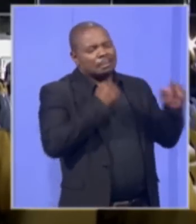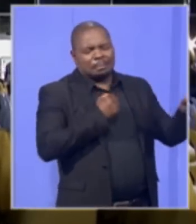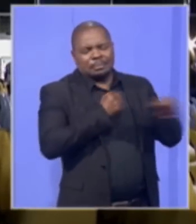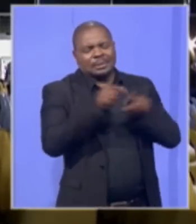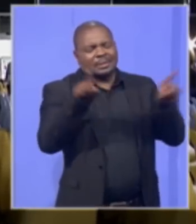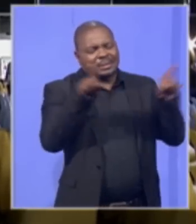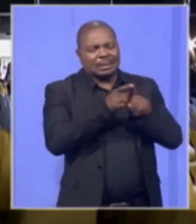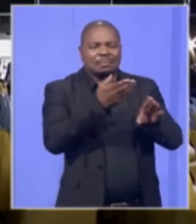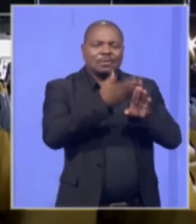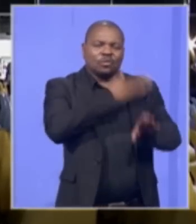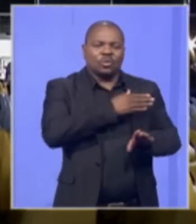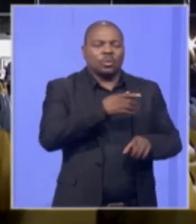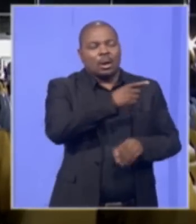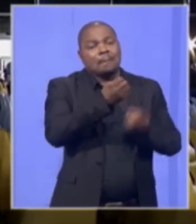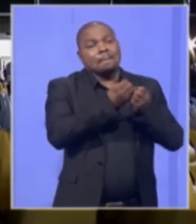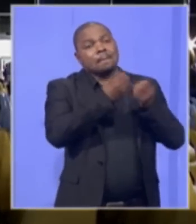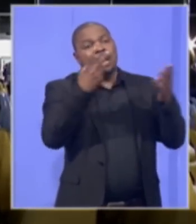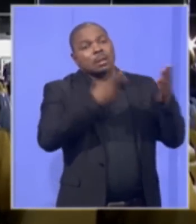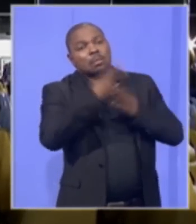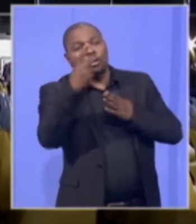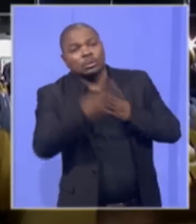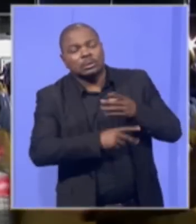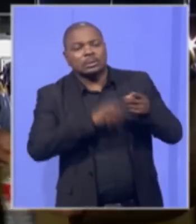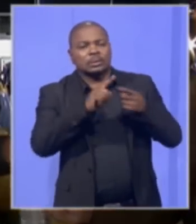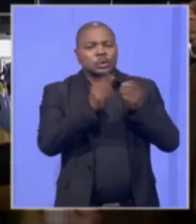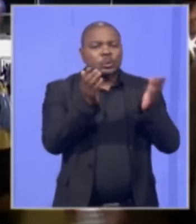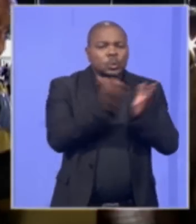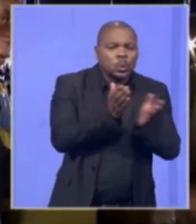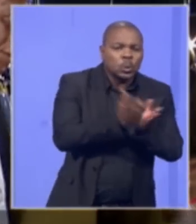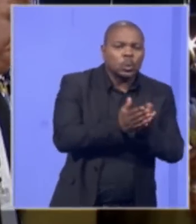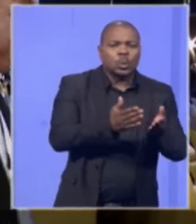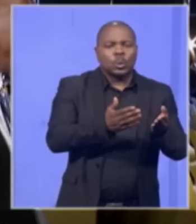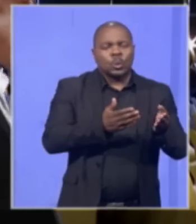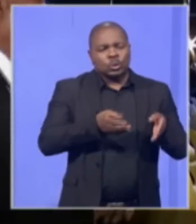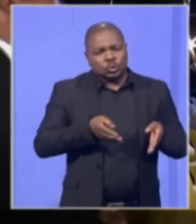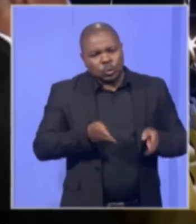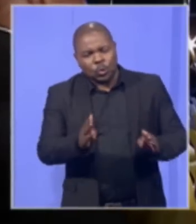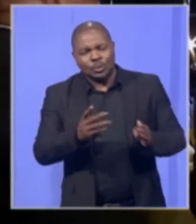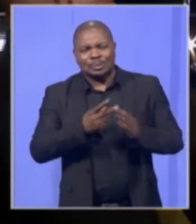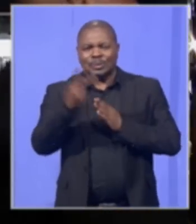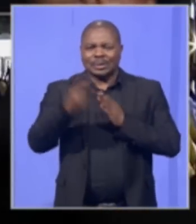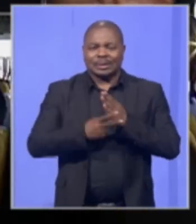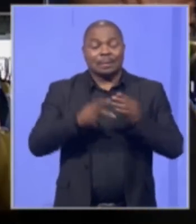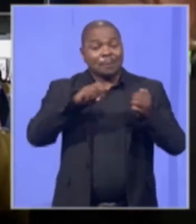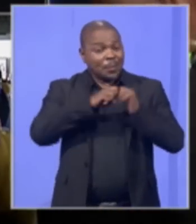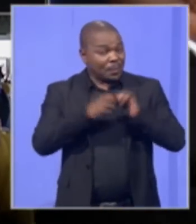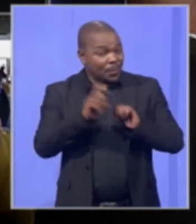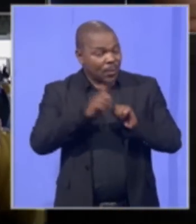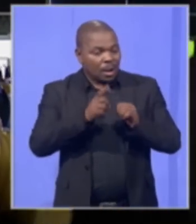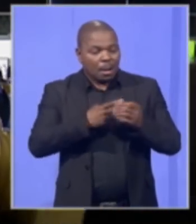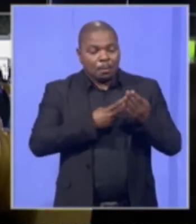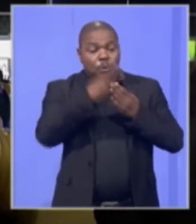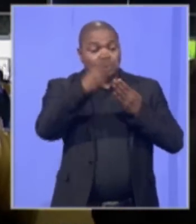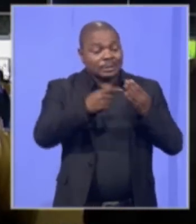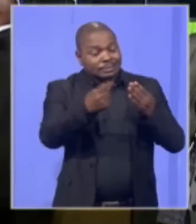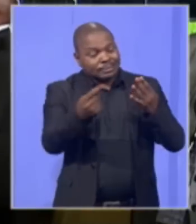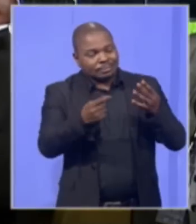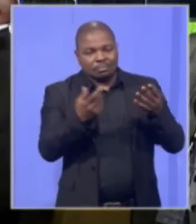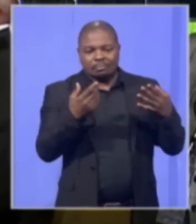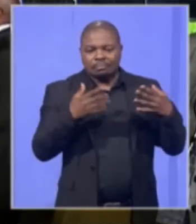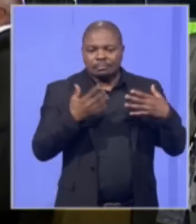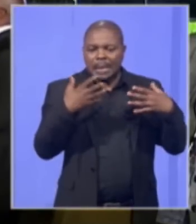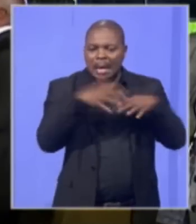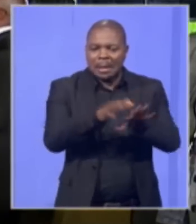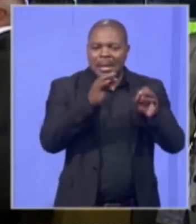She mentioned many projects, school projects, road projects. The problem is that these projects never get completed.